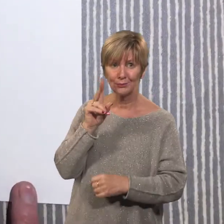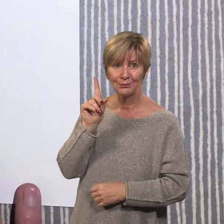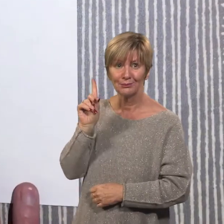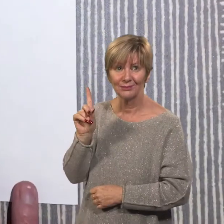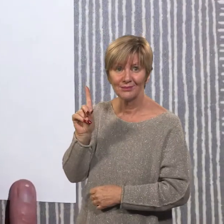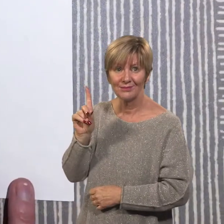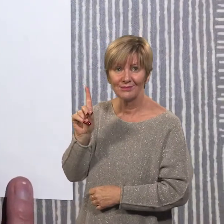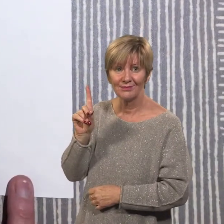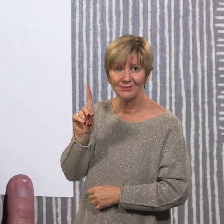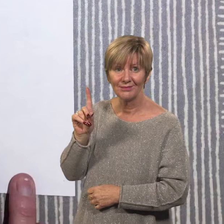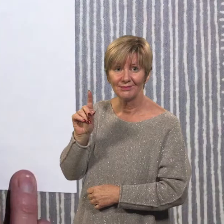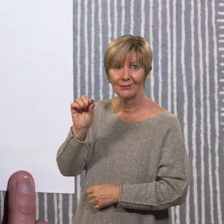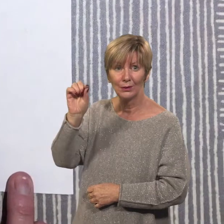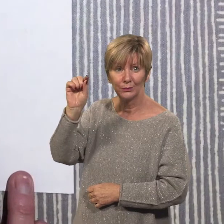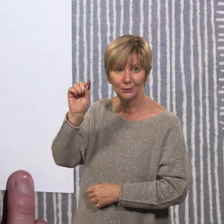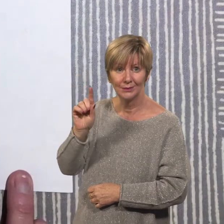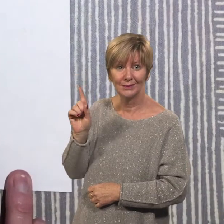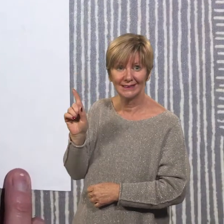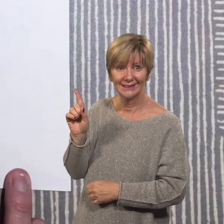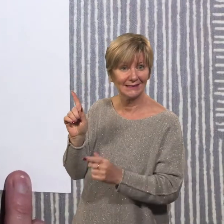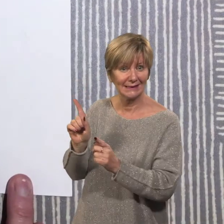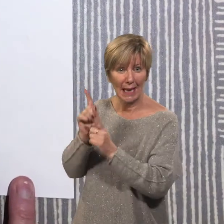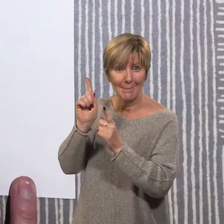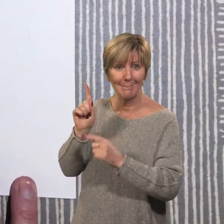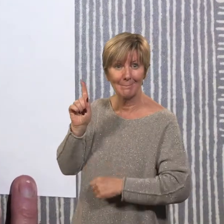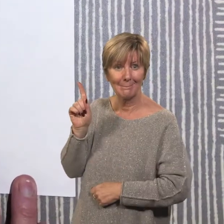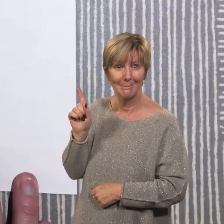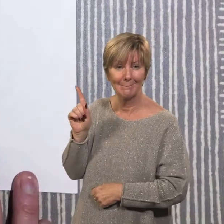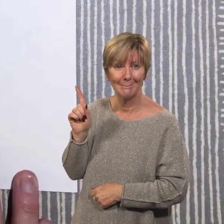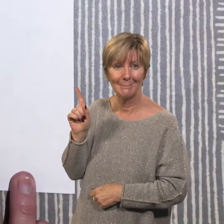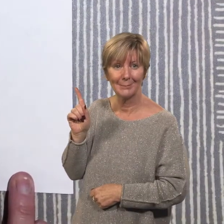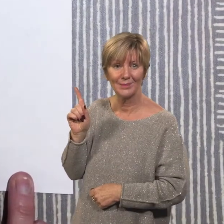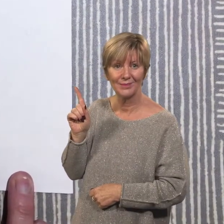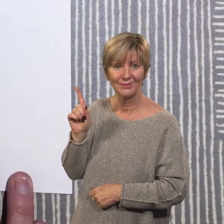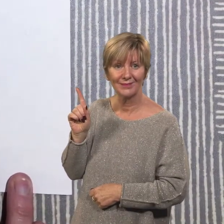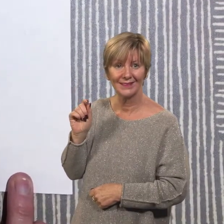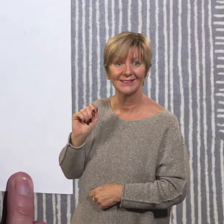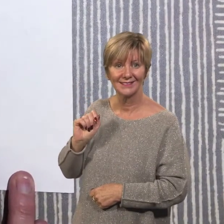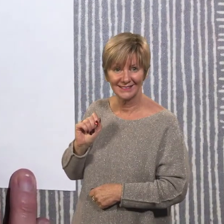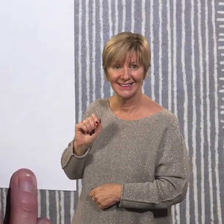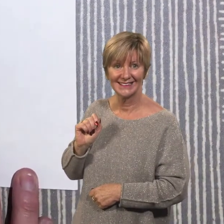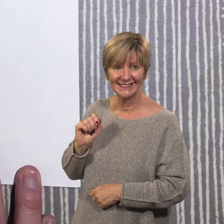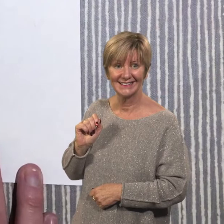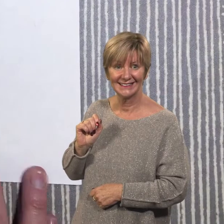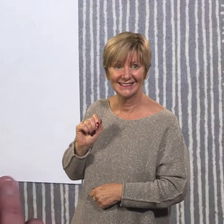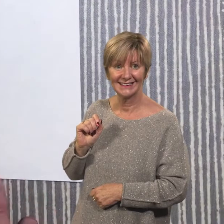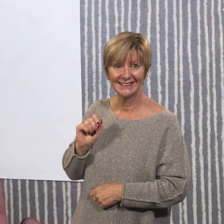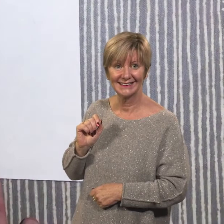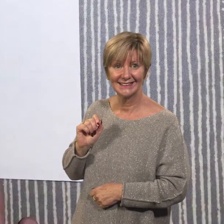and we're going to go make a nice swooping line that gently curves